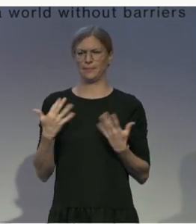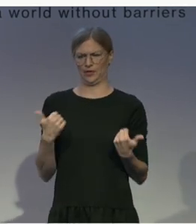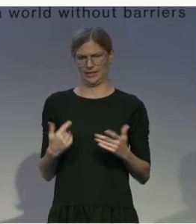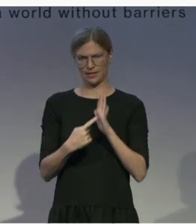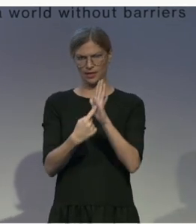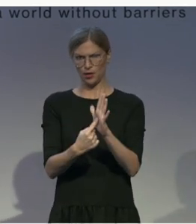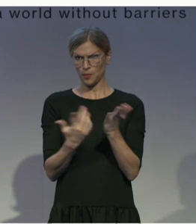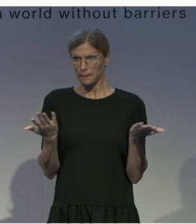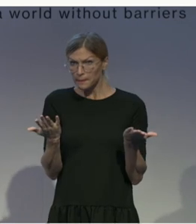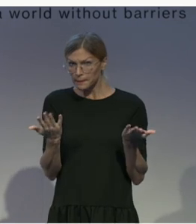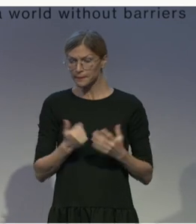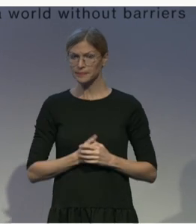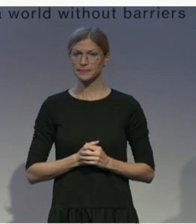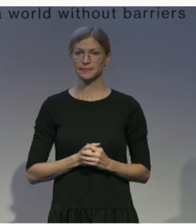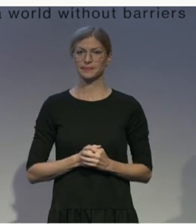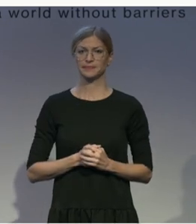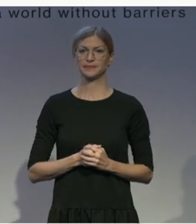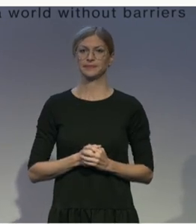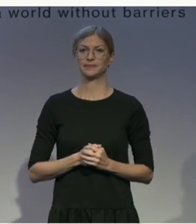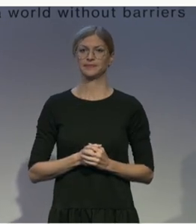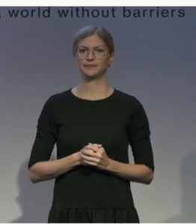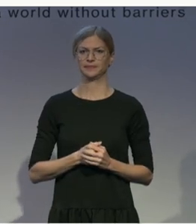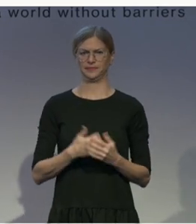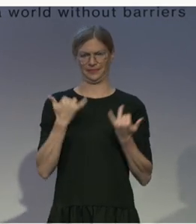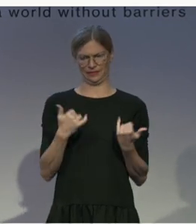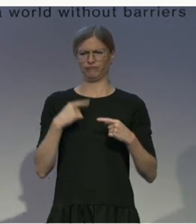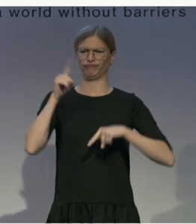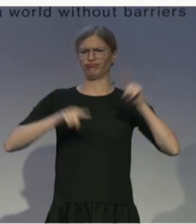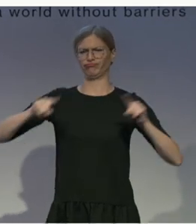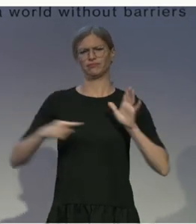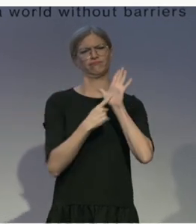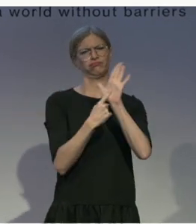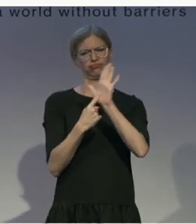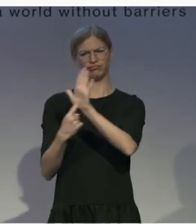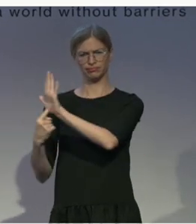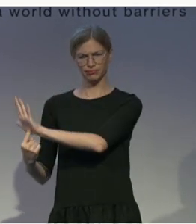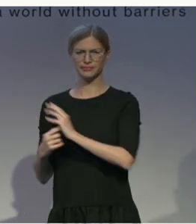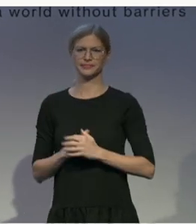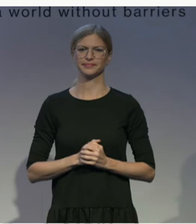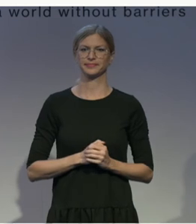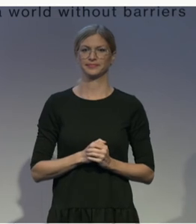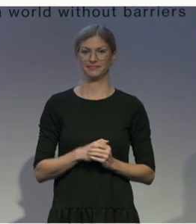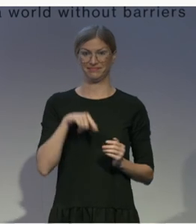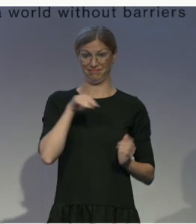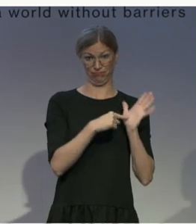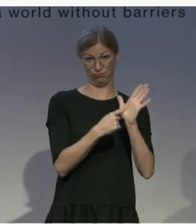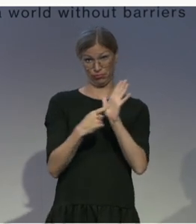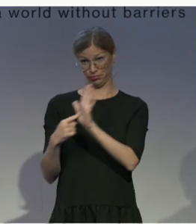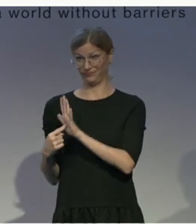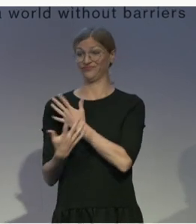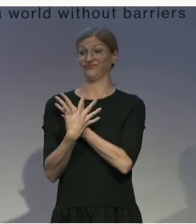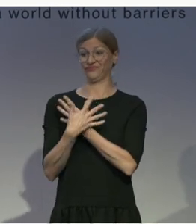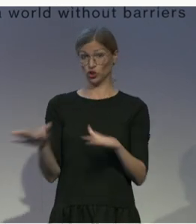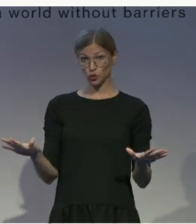after each, we have distinguished presenters here, and after each presentation, we'll have